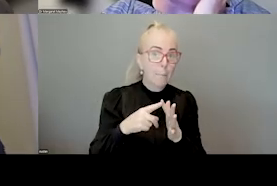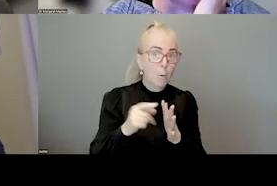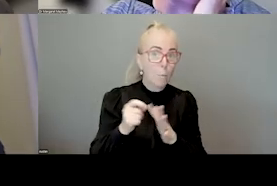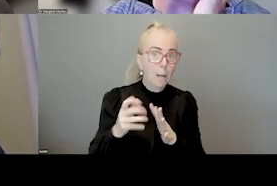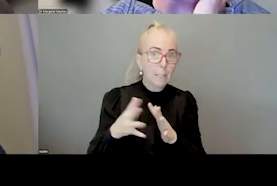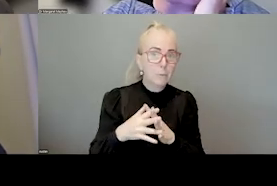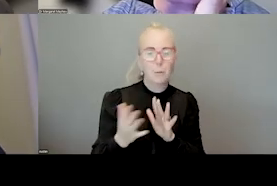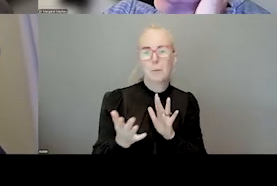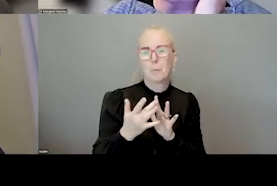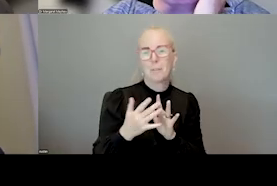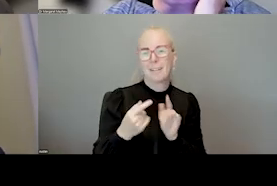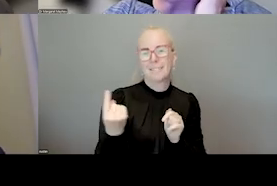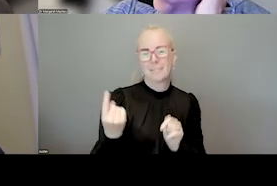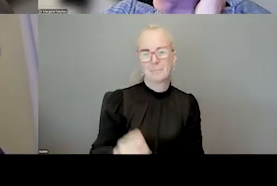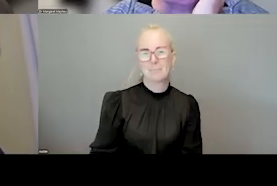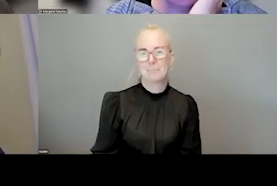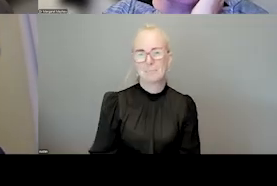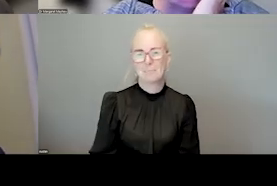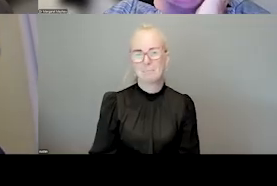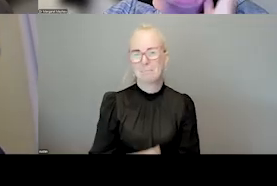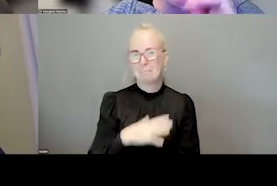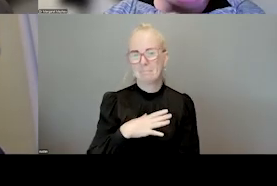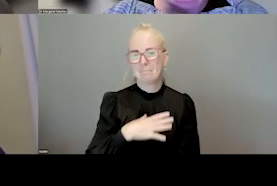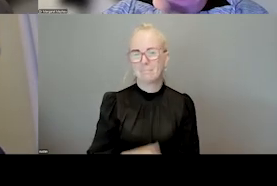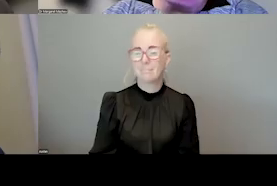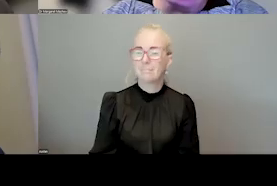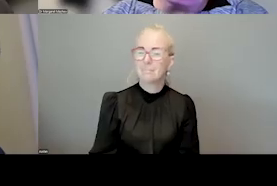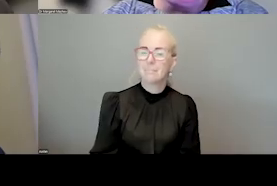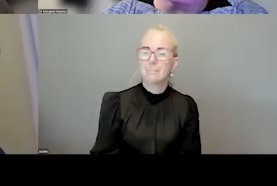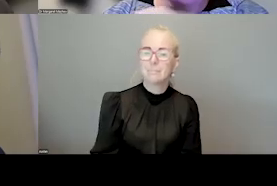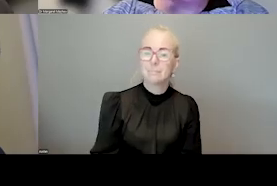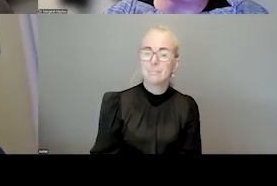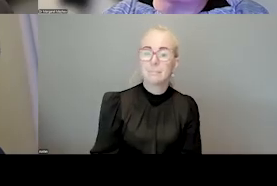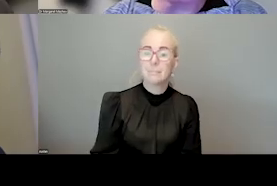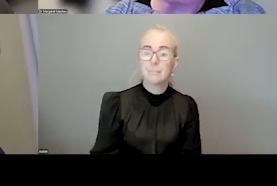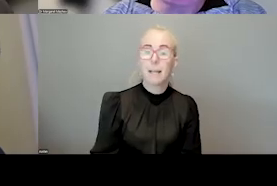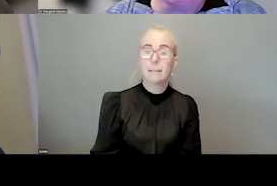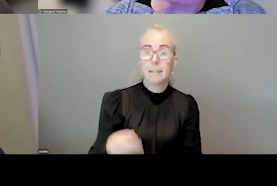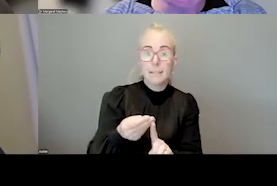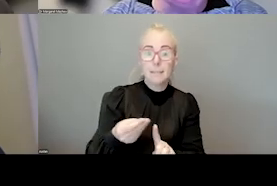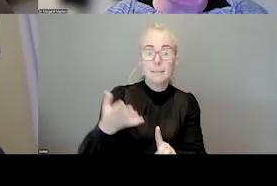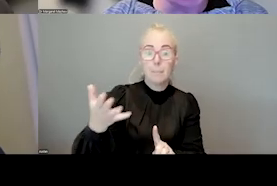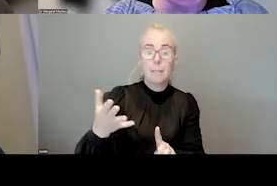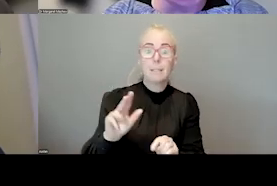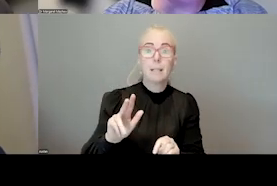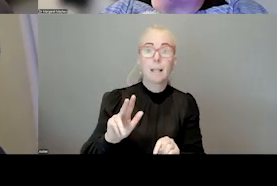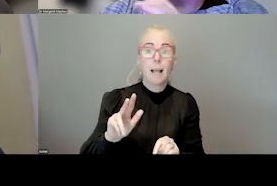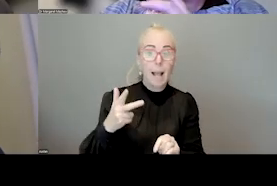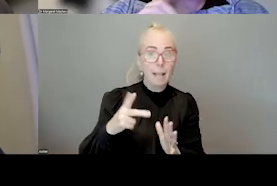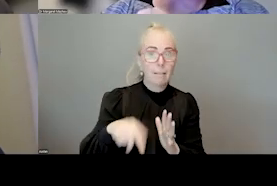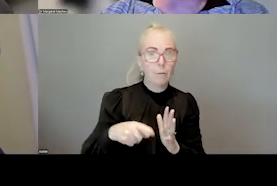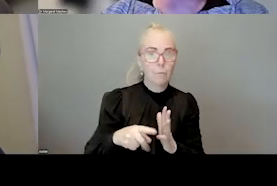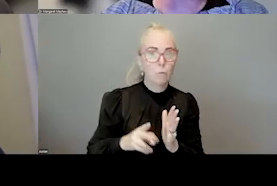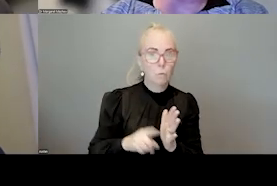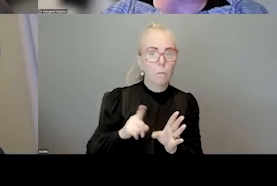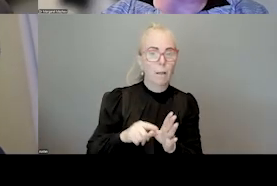foul. Whatever. We don't mind. Yep, yep. Thanks so much. And then submit your application by 3 p.m. Tuesday, 8th of July. Yes. If